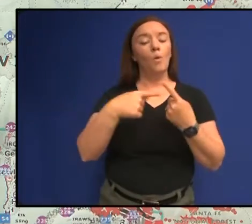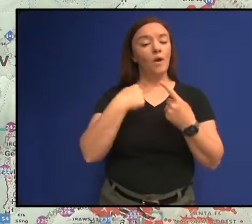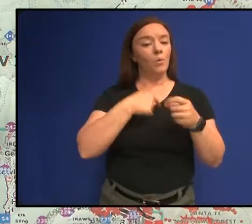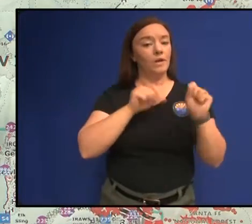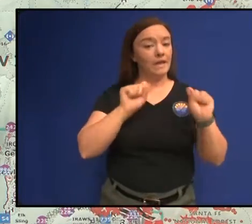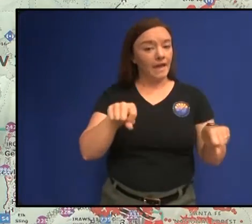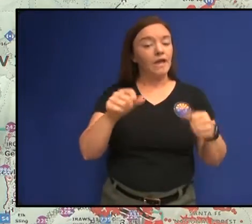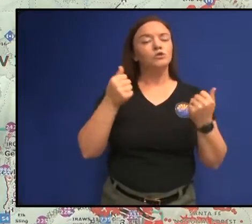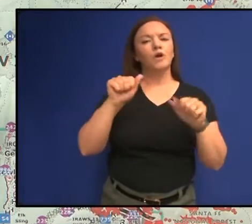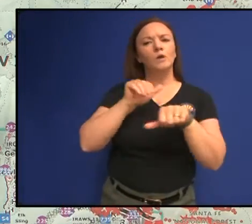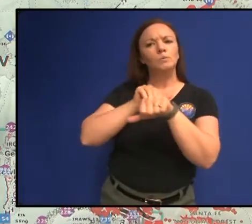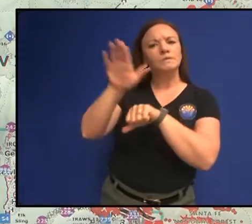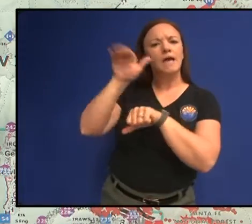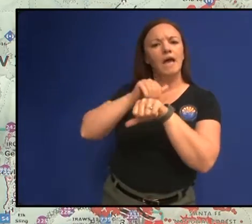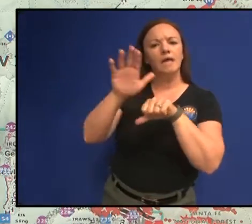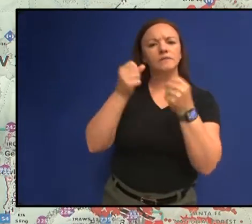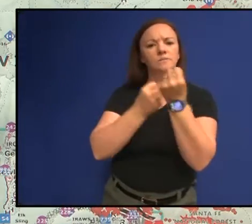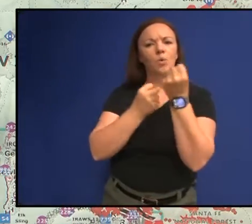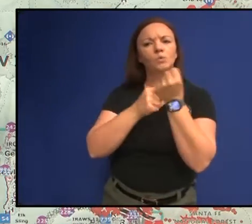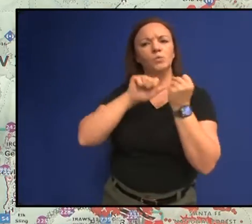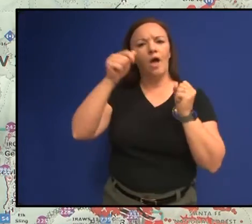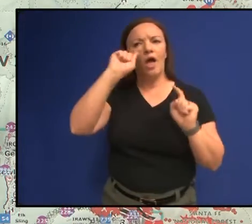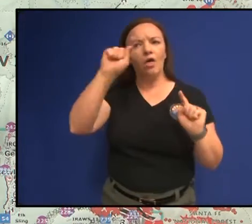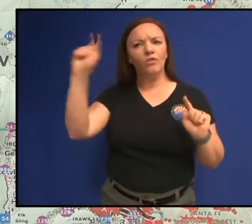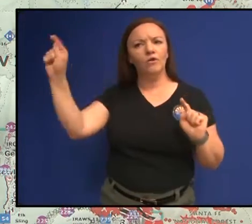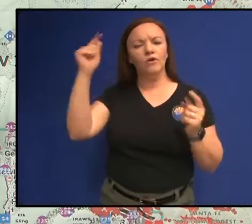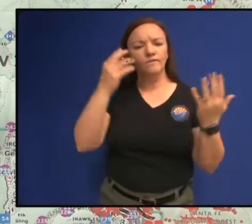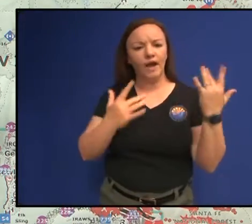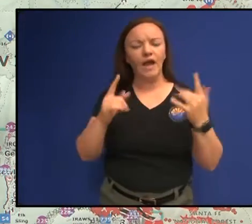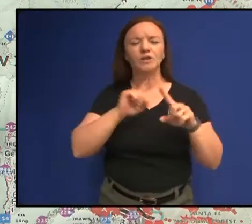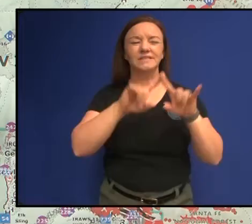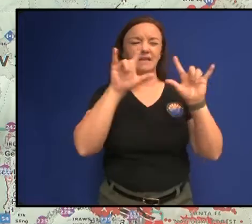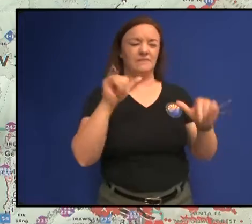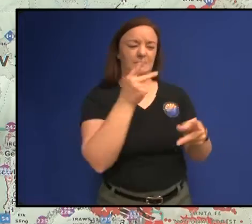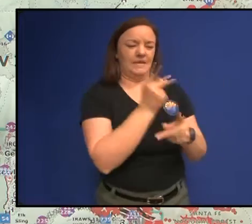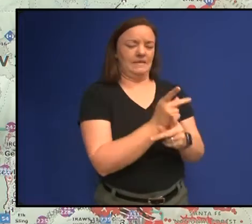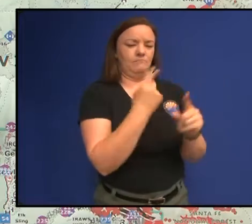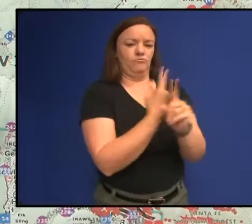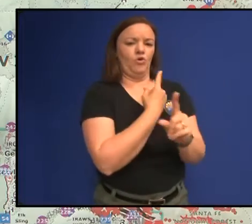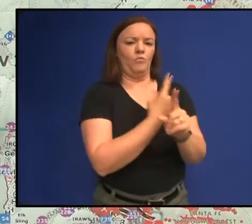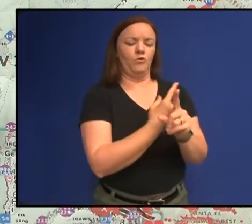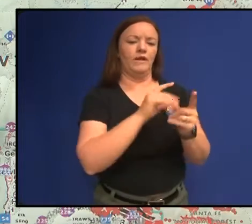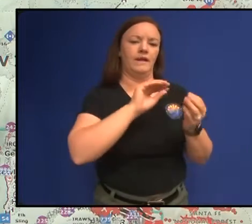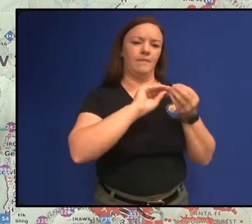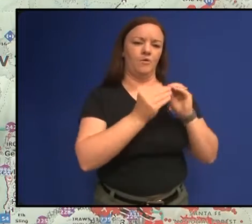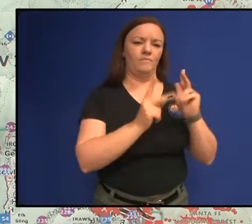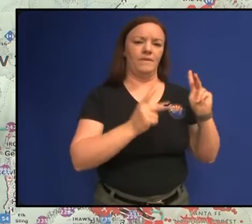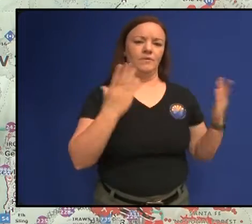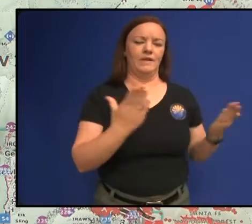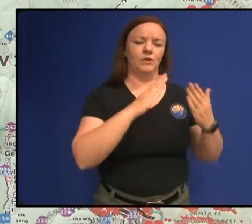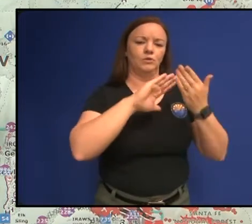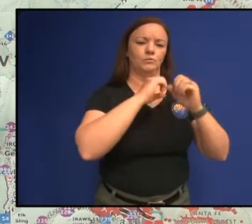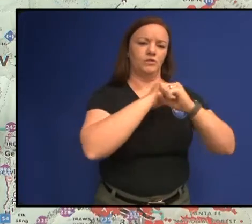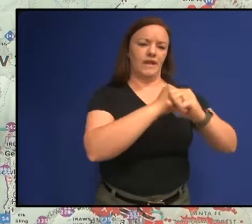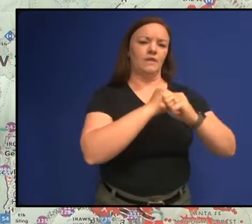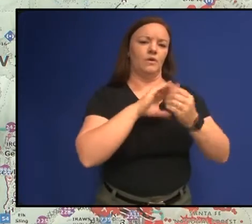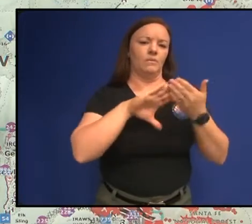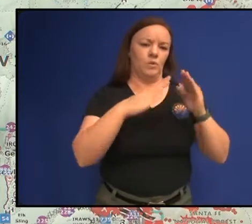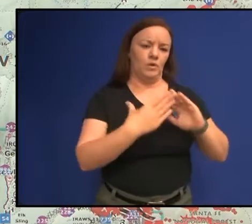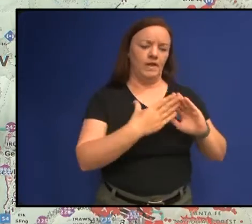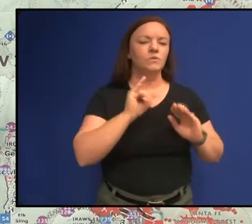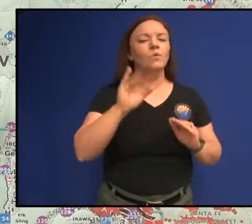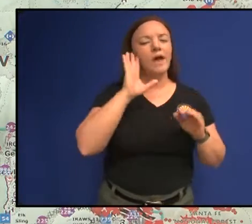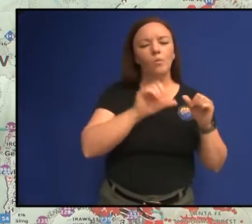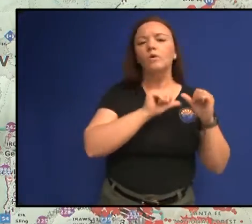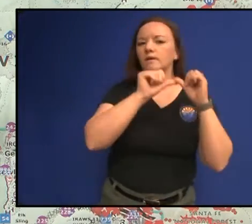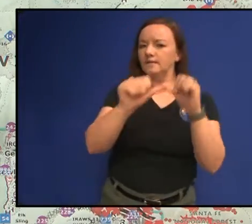those other fires, but we still have to maintain the proper amount of people here to be able to protect the communities. So that will be